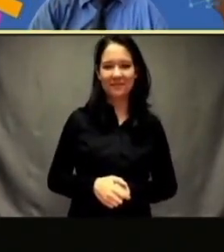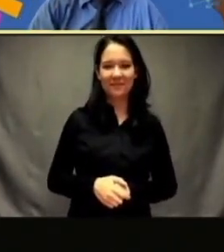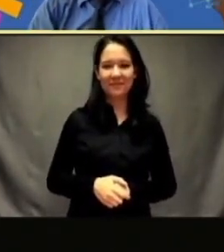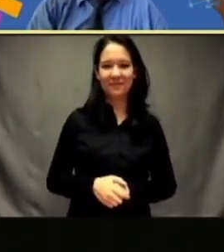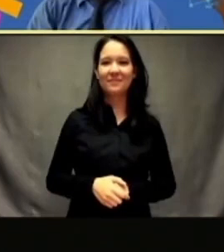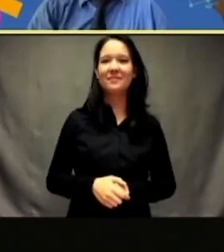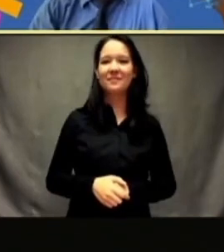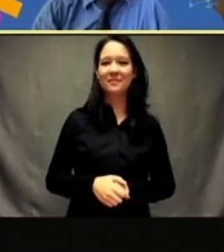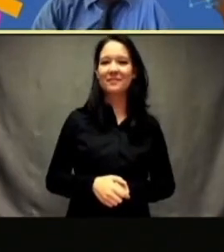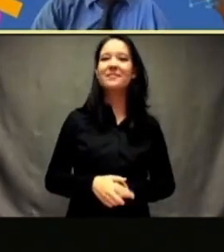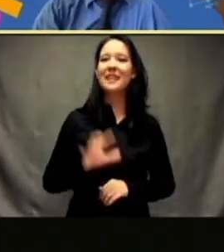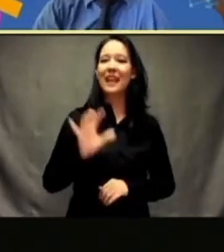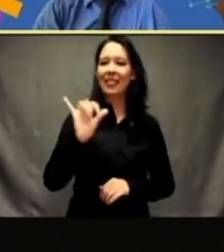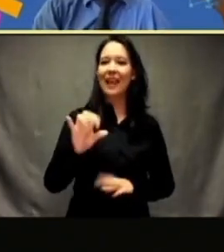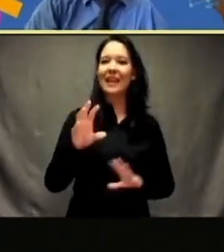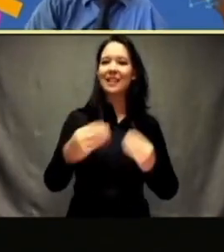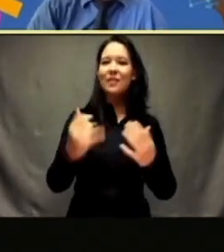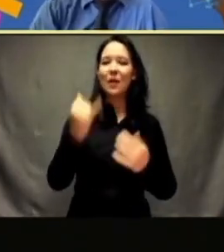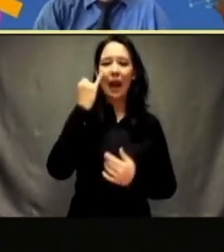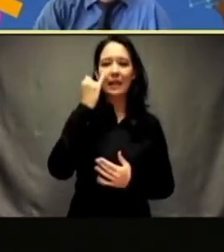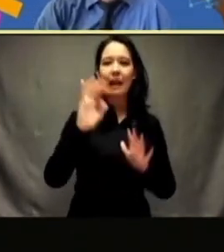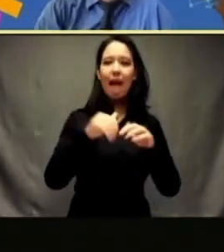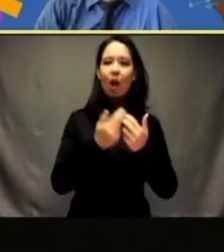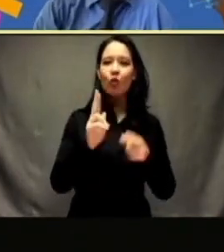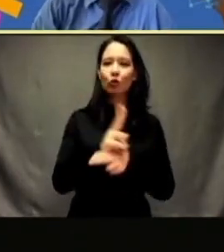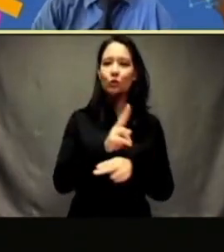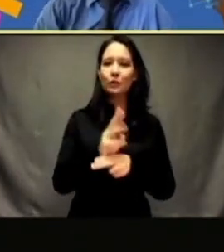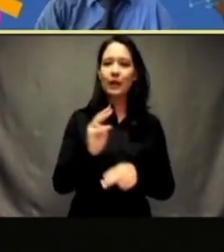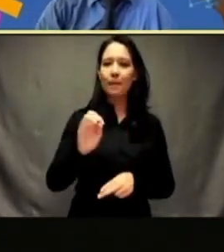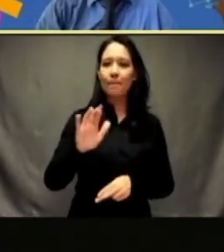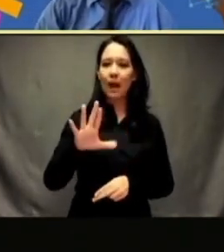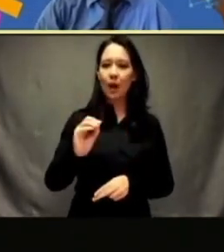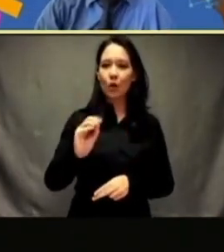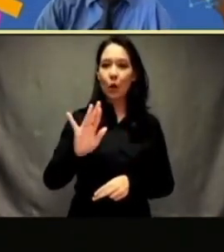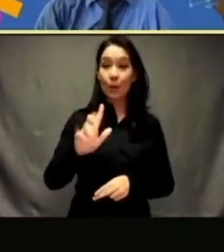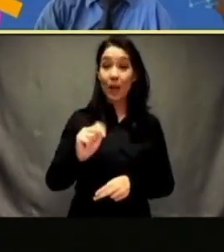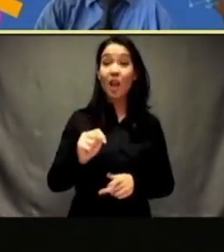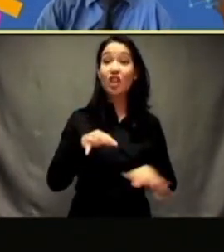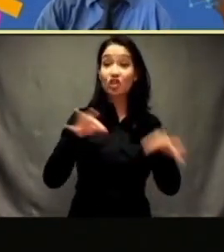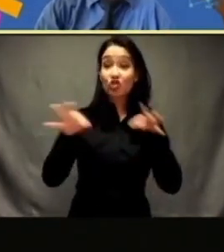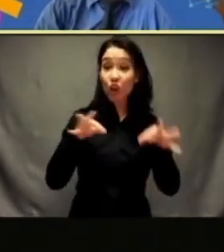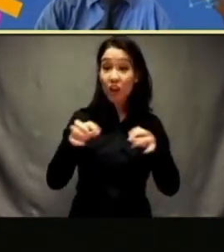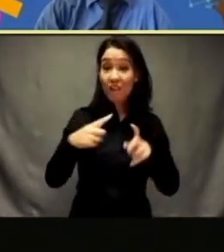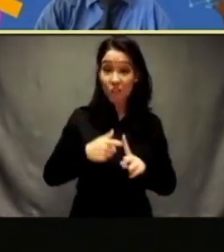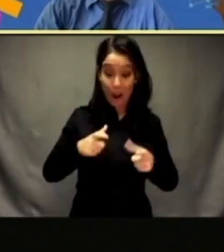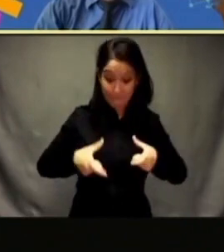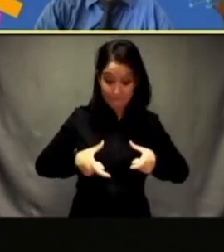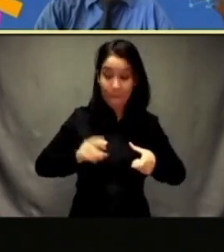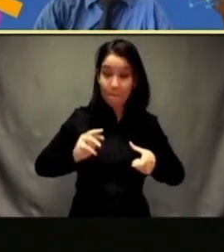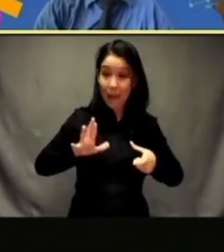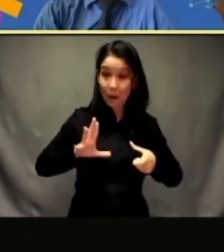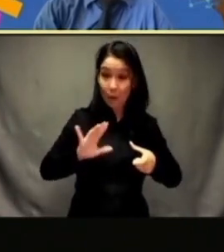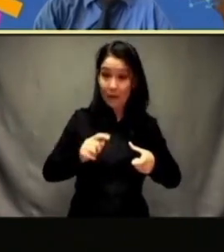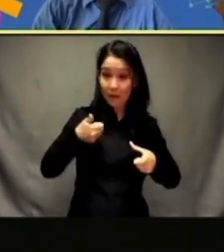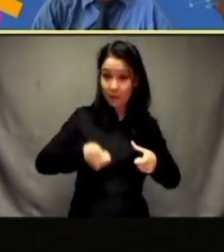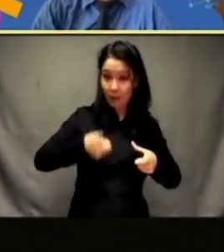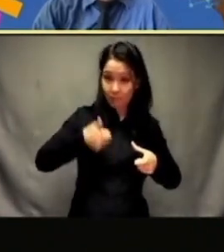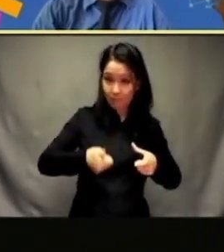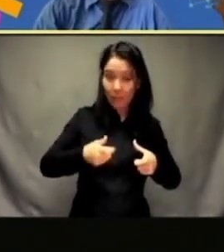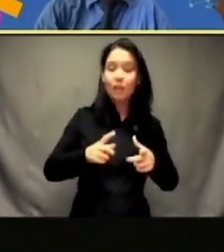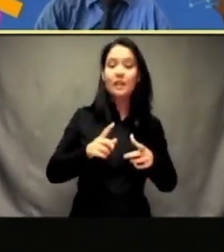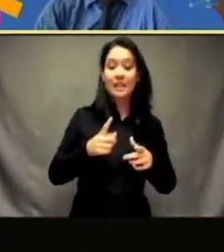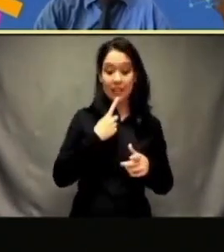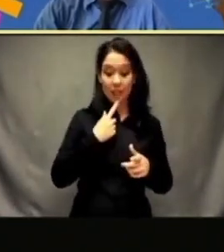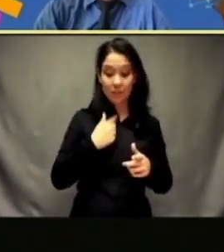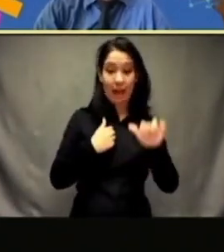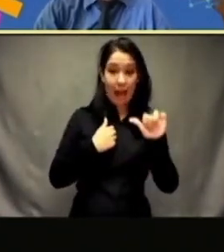Okay, so that's giving you an idea of how we can use microbit. I got the instructions in microbit. Then I started playing. I'm using the button A and B to be